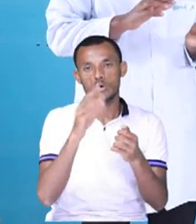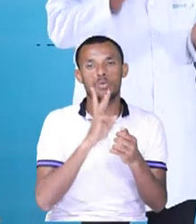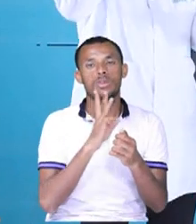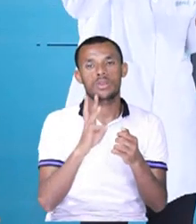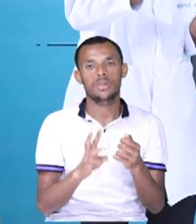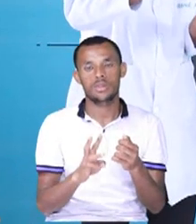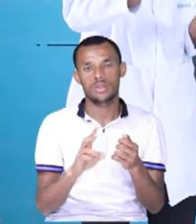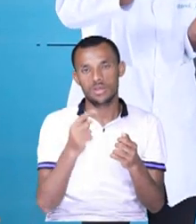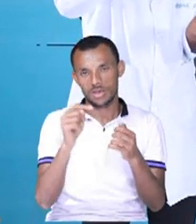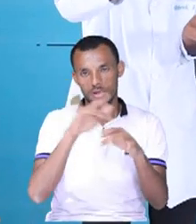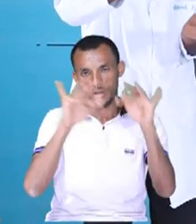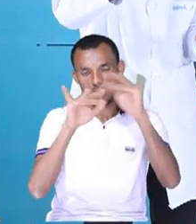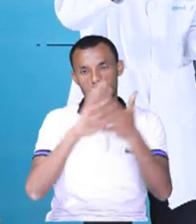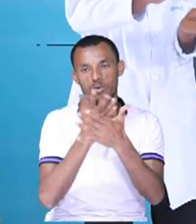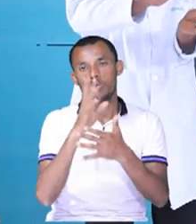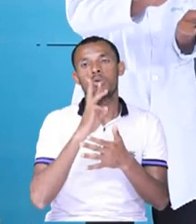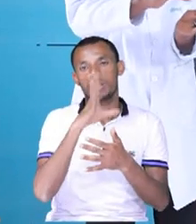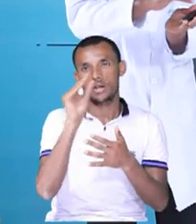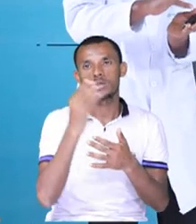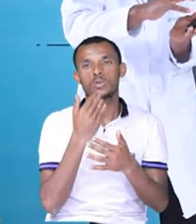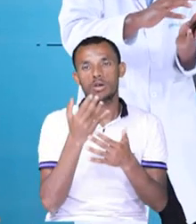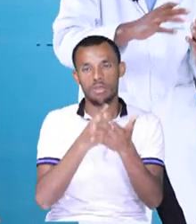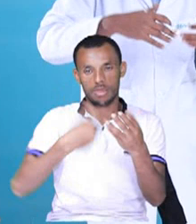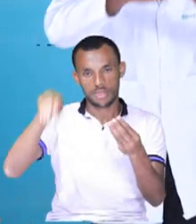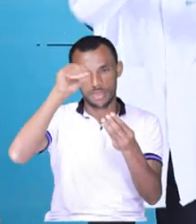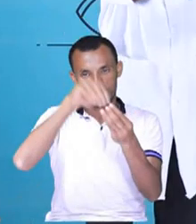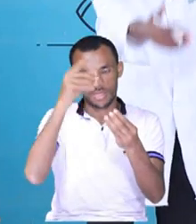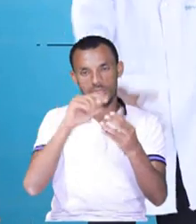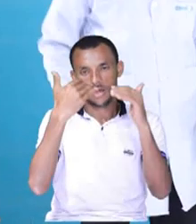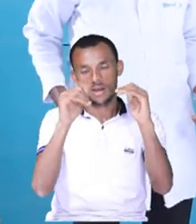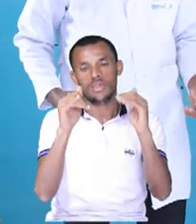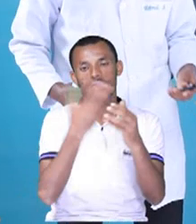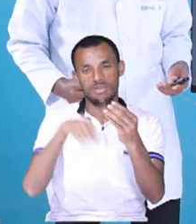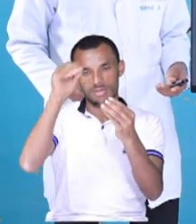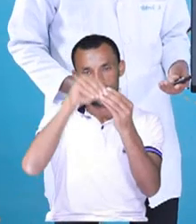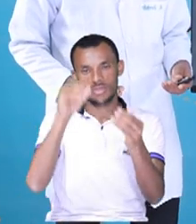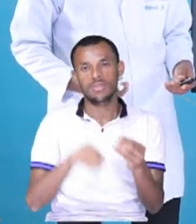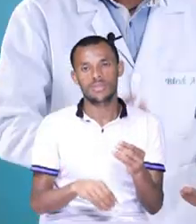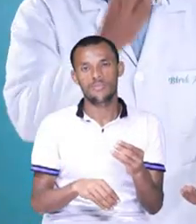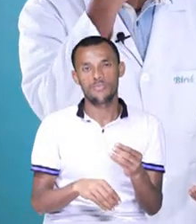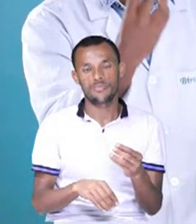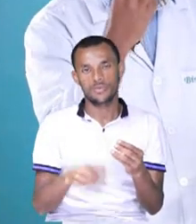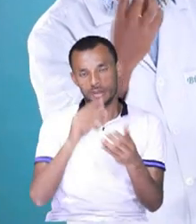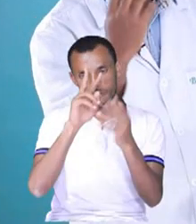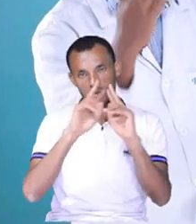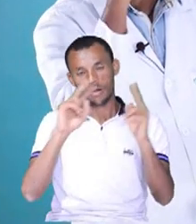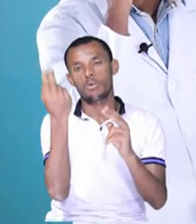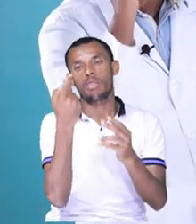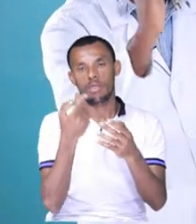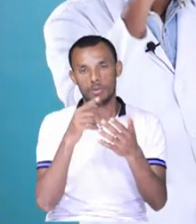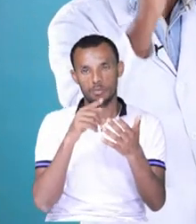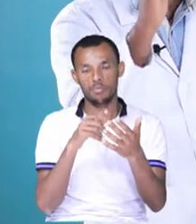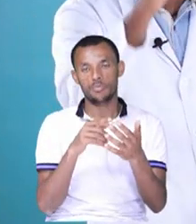water. The contact between water and sugar, it increases, the rate also it increases. The very important